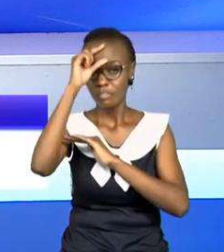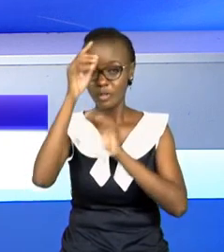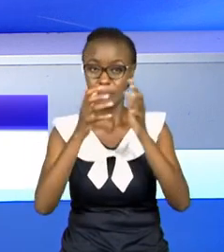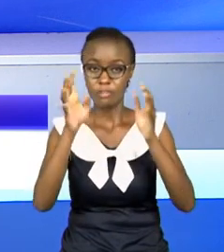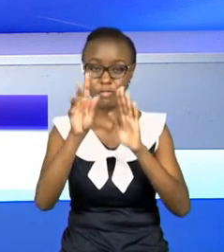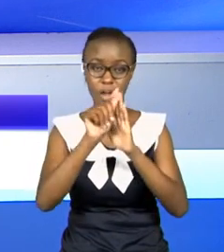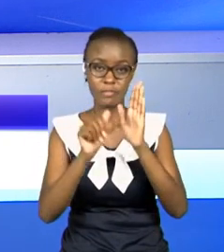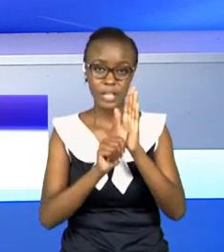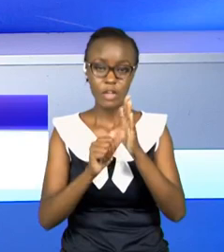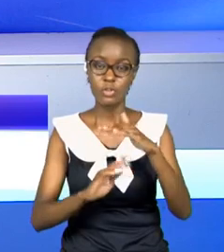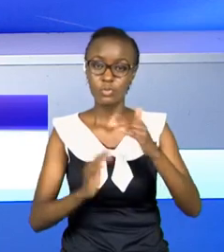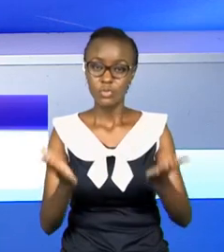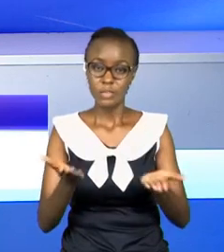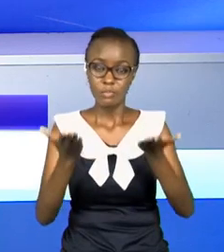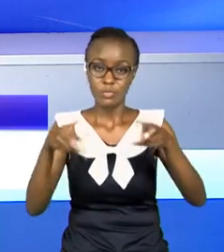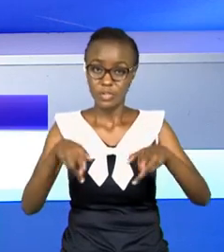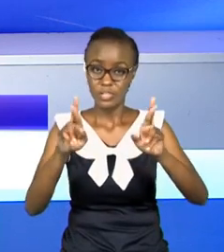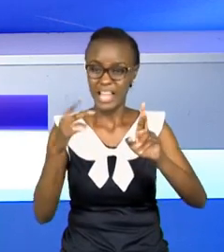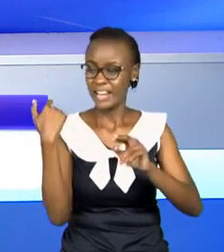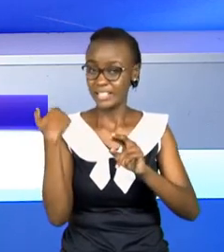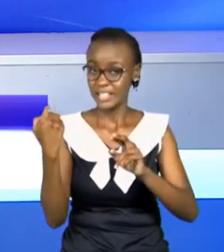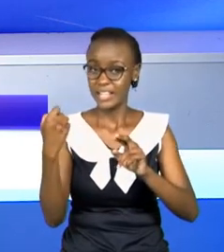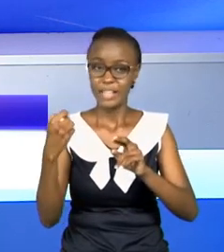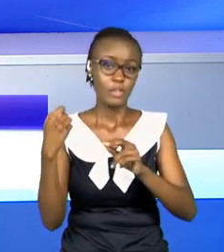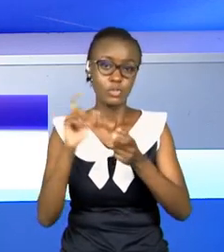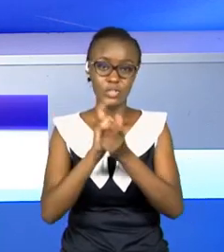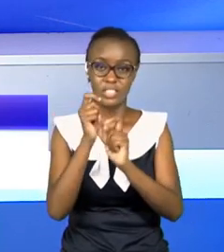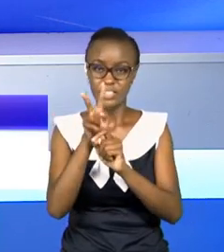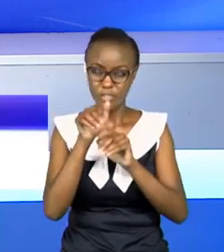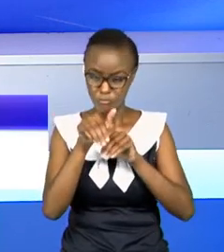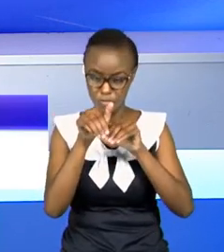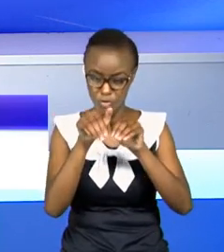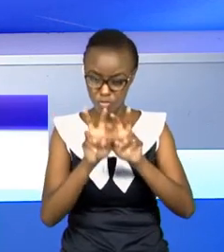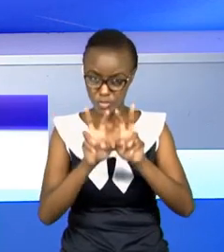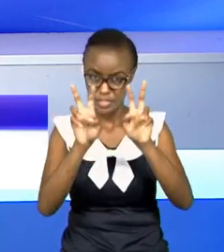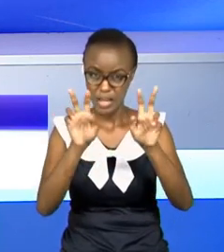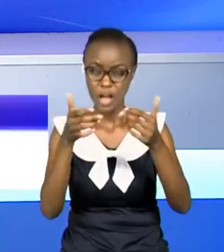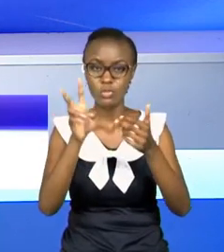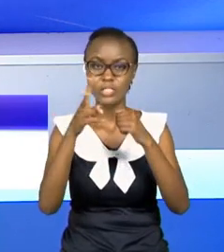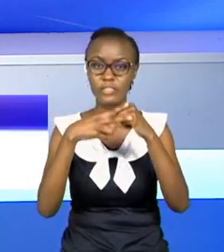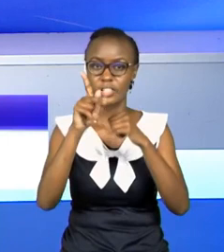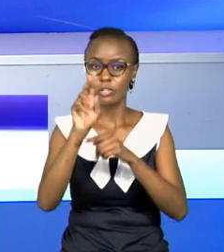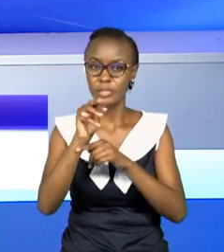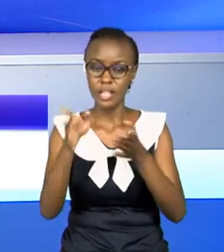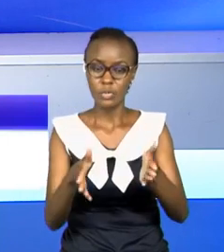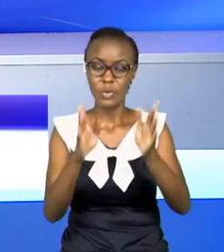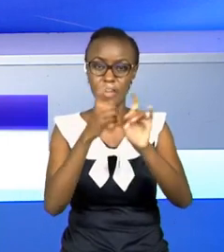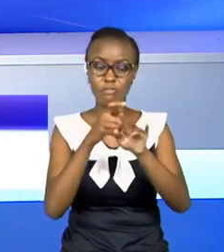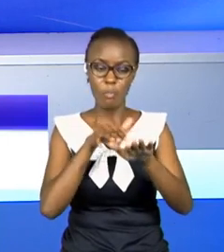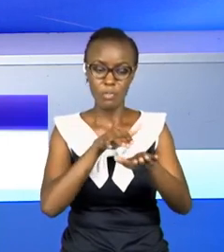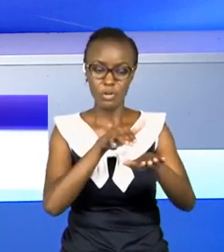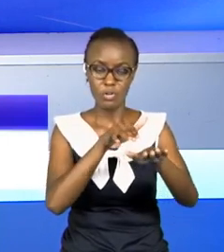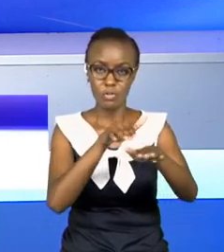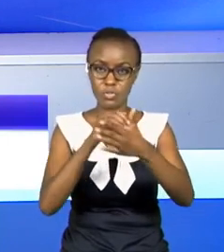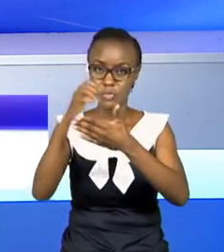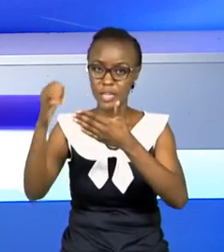implementing improved infrastructure. For months now, Switch TV has been following up on the 27-kilometer highway that starts from Lolongo and ends